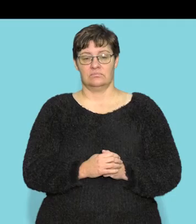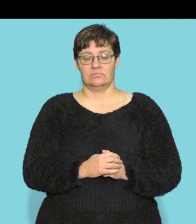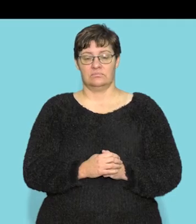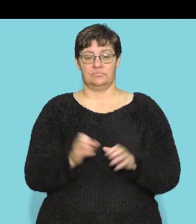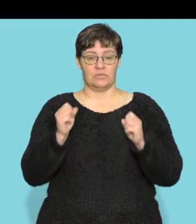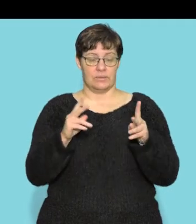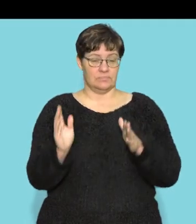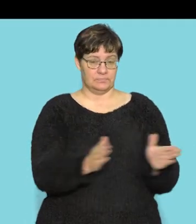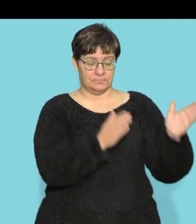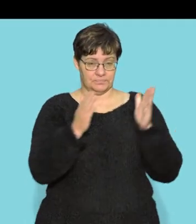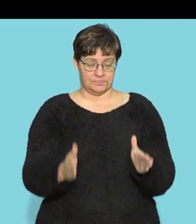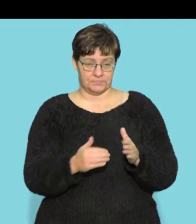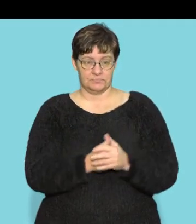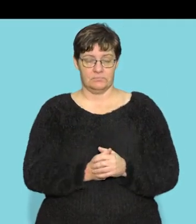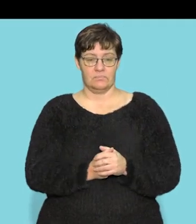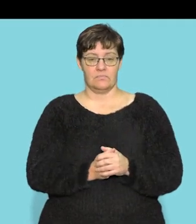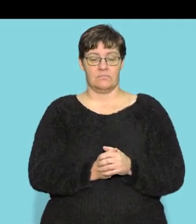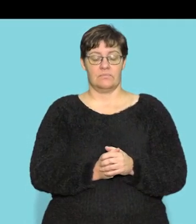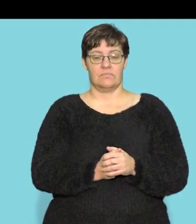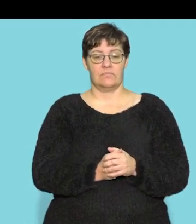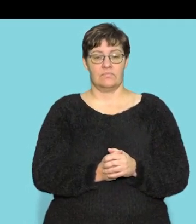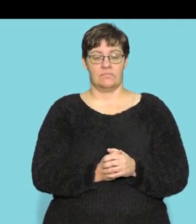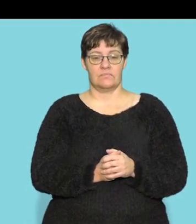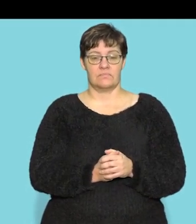Okay, next one.